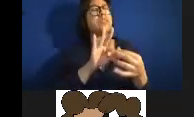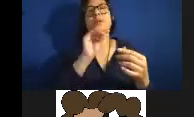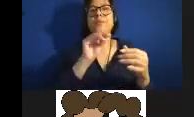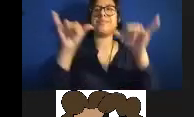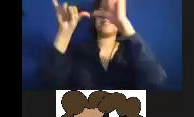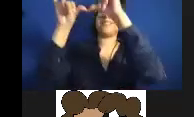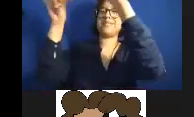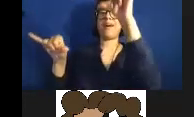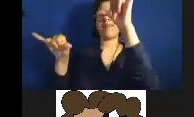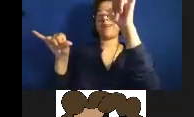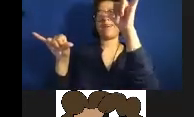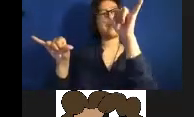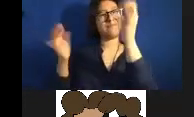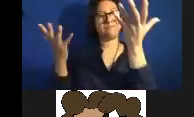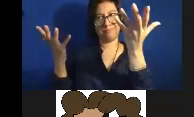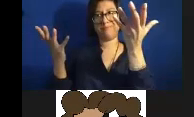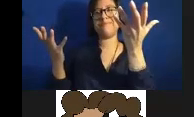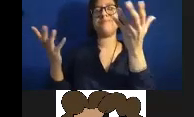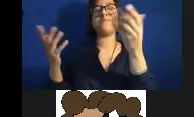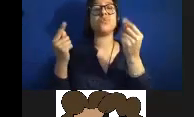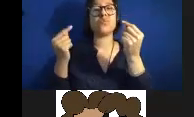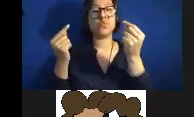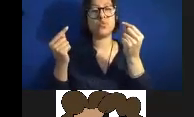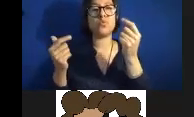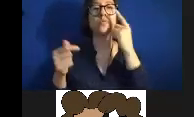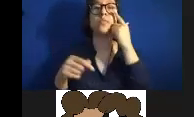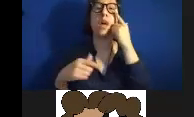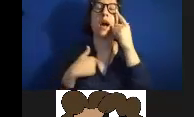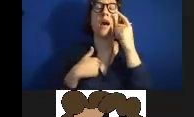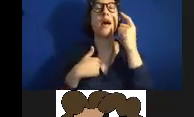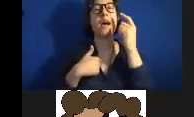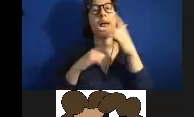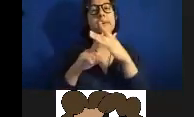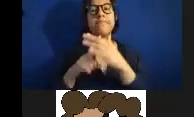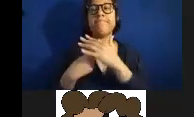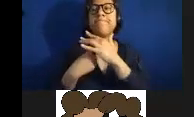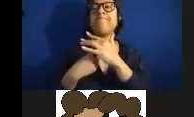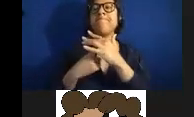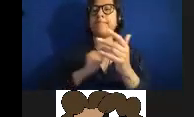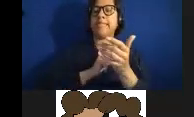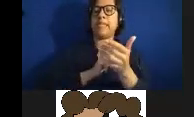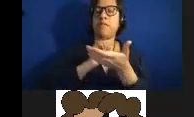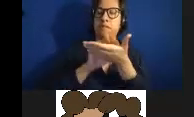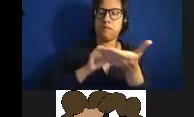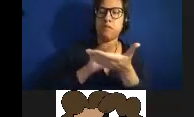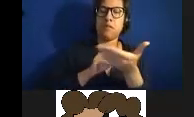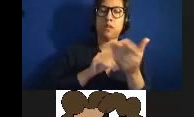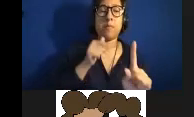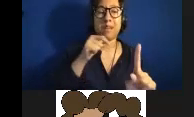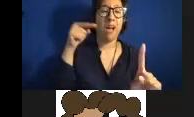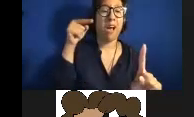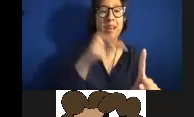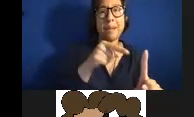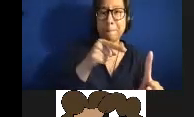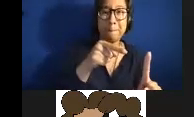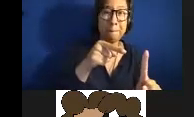thing. And so I started learning that if it wasn't him, it would probably be someone else.